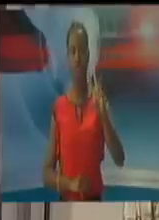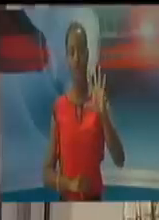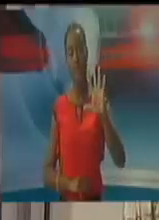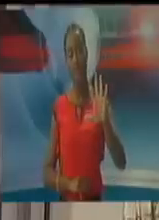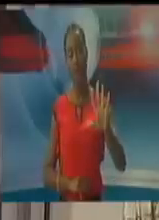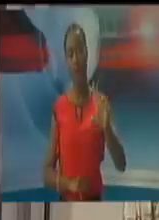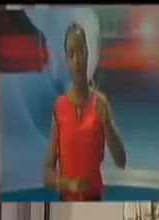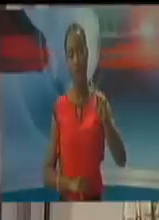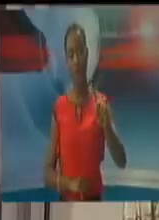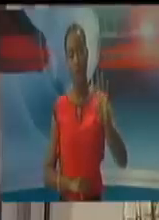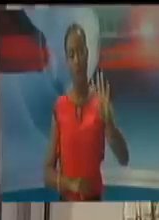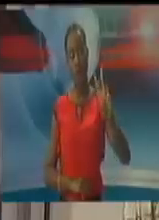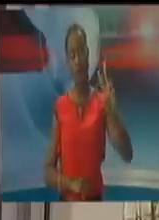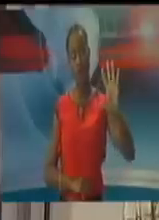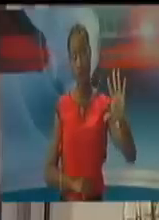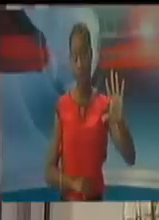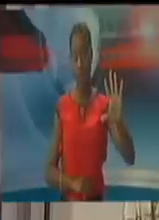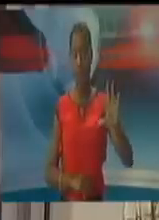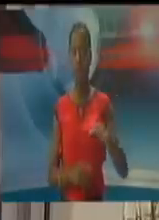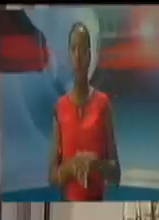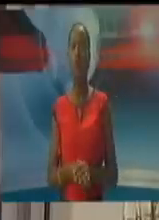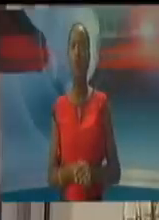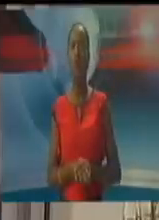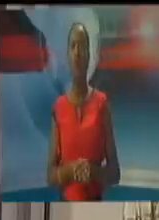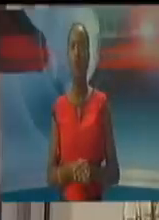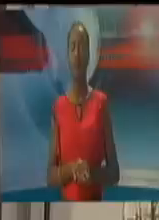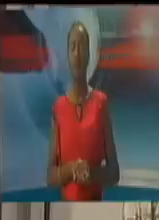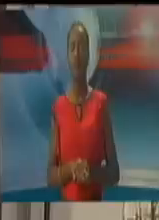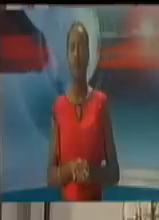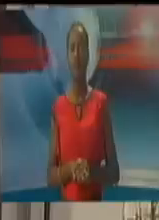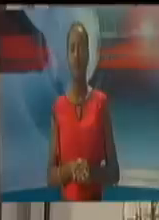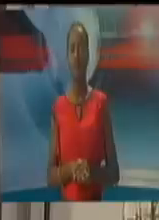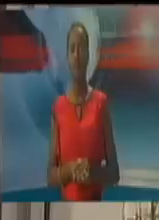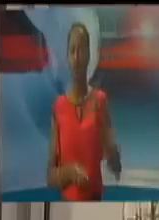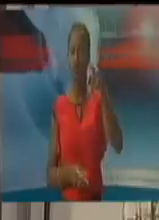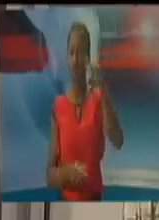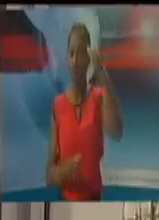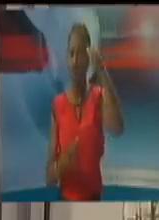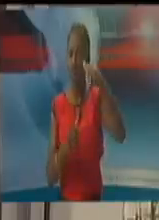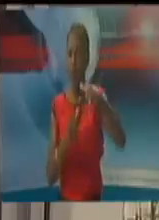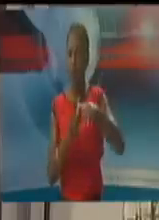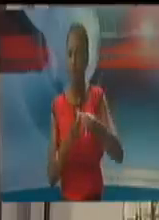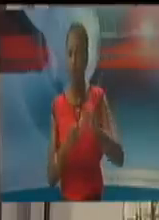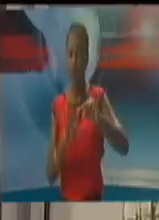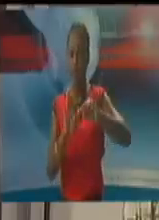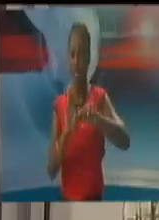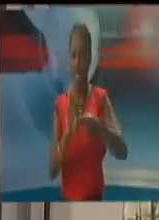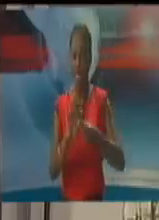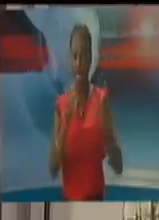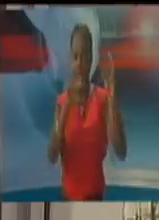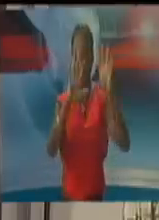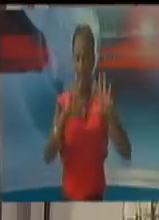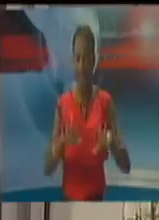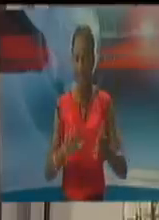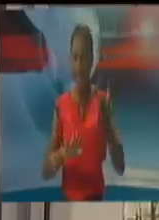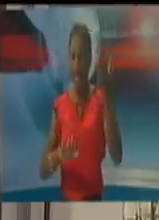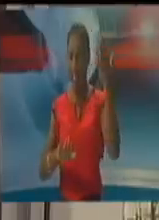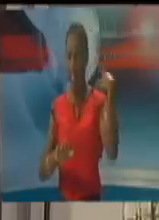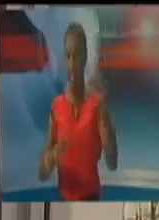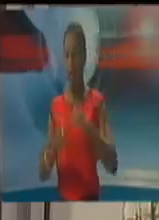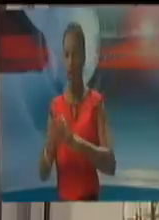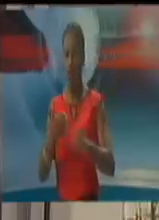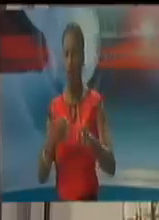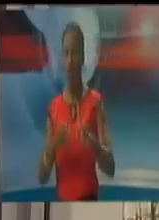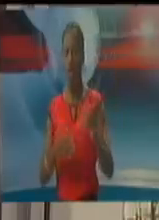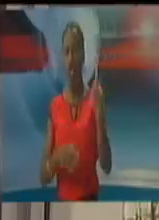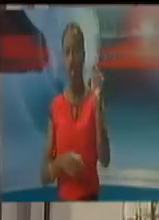1,425. Out of that, you would recall we started our surveillance testing last week, Tuesday,